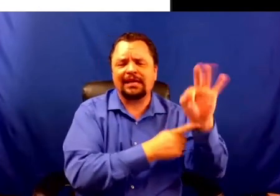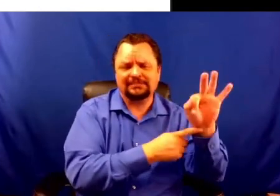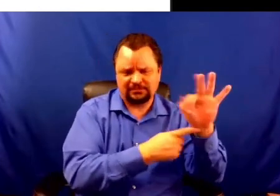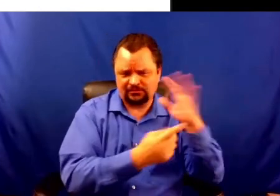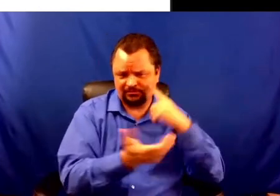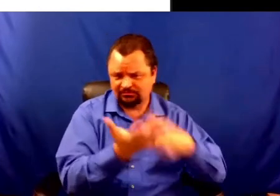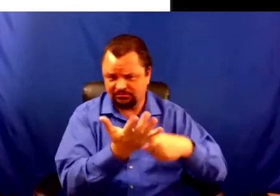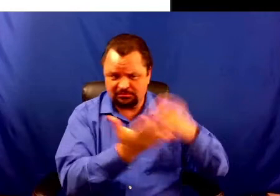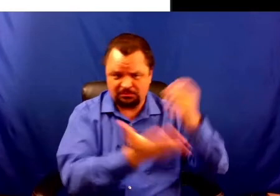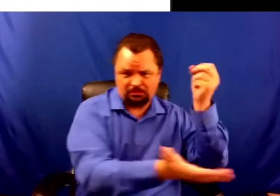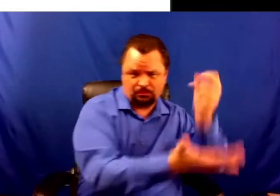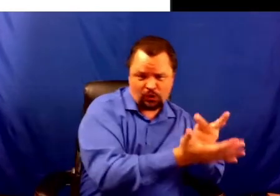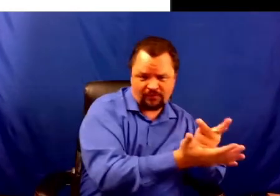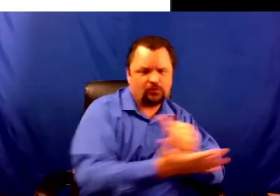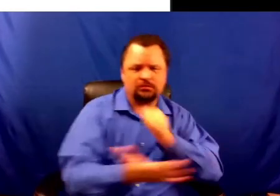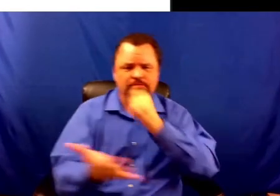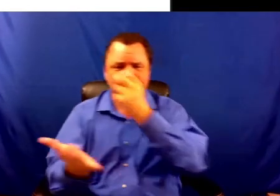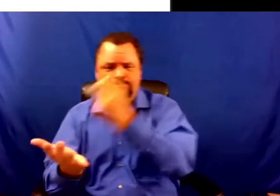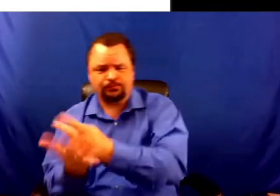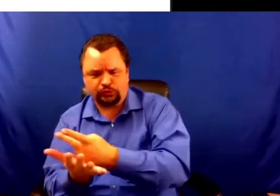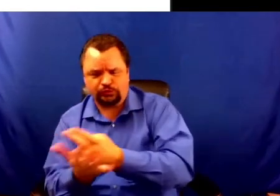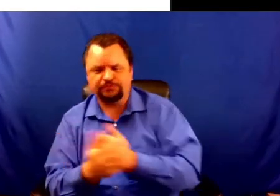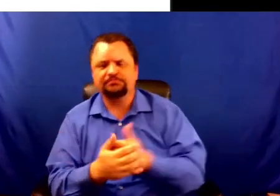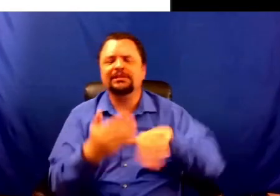right, next slide. Next slide.